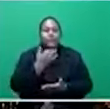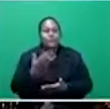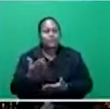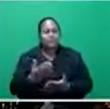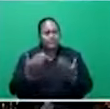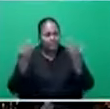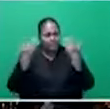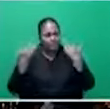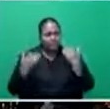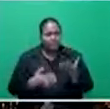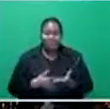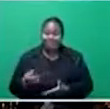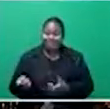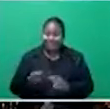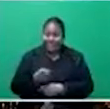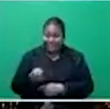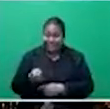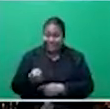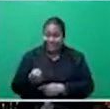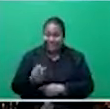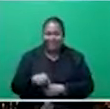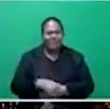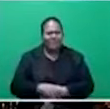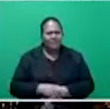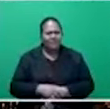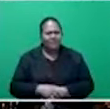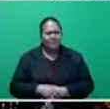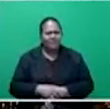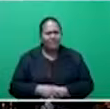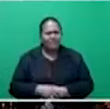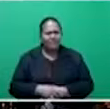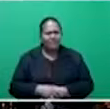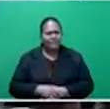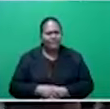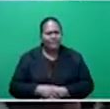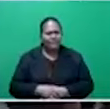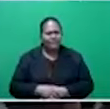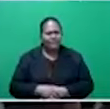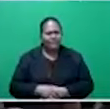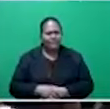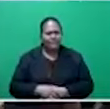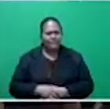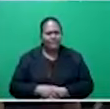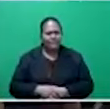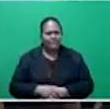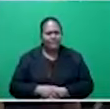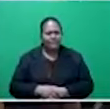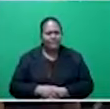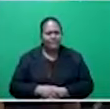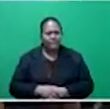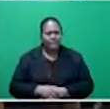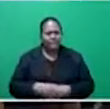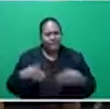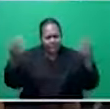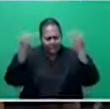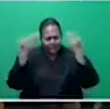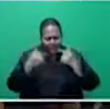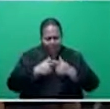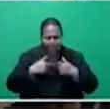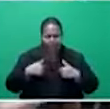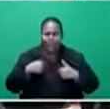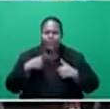It was a change of heart, though. Mr. Speaker, sir, you did say that let's investigate. What are they frightened of? Mr. Speaker, sir, we have continuously said